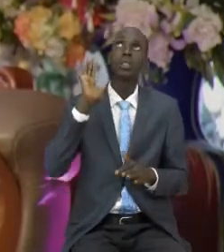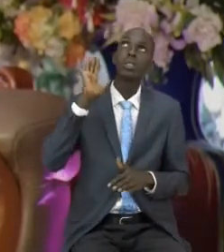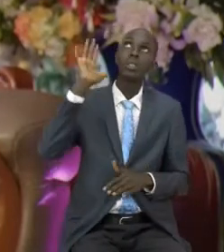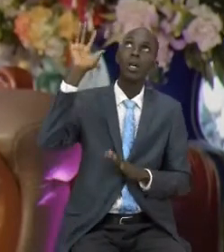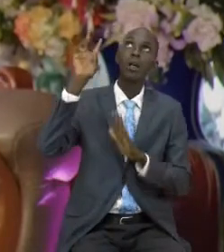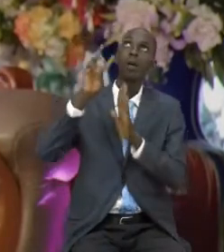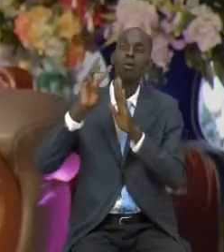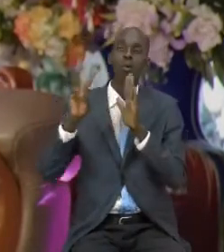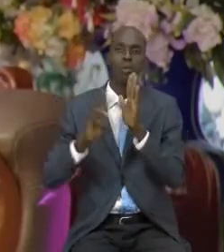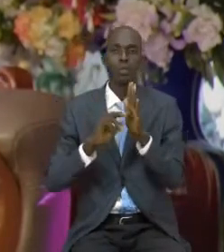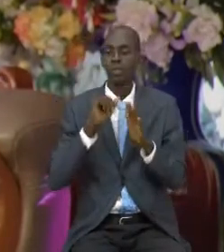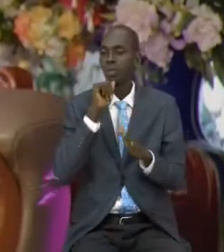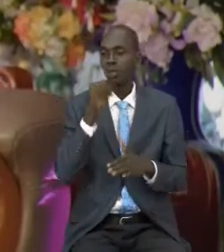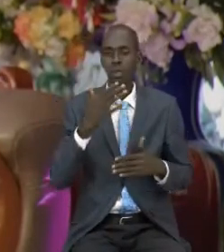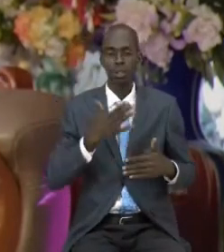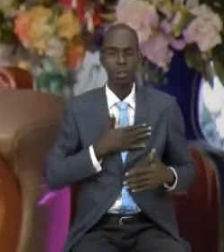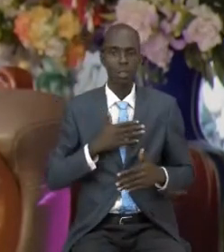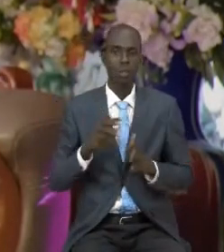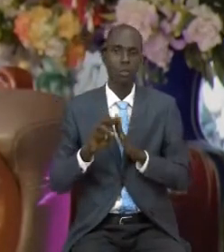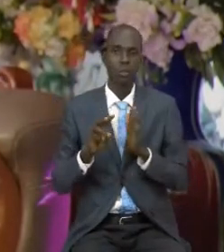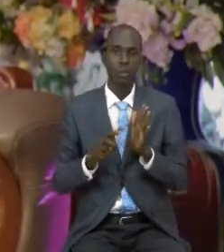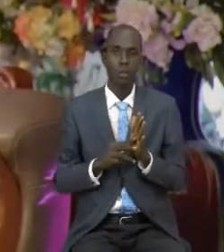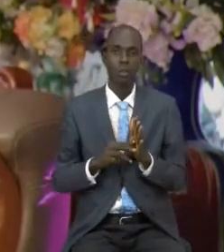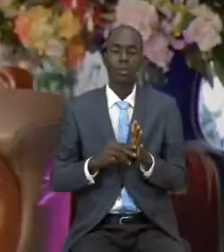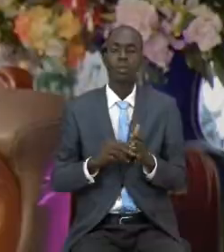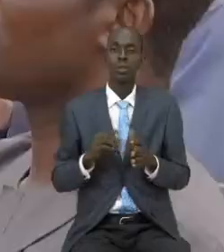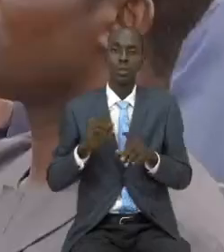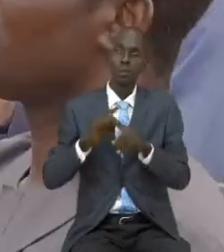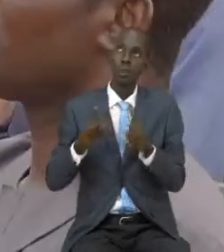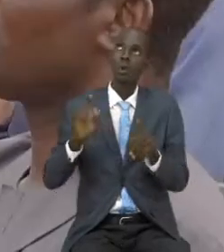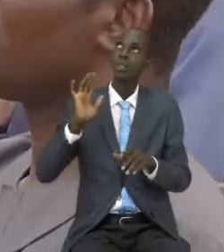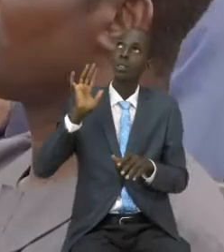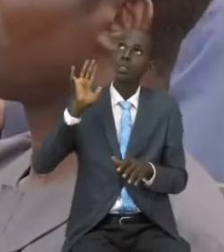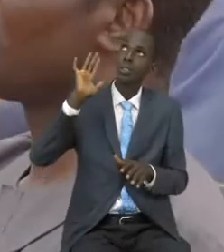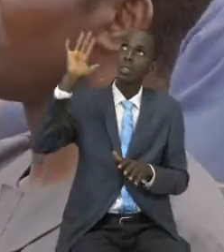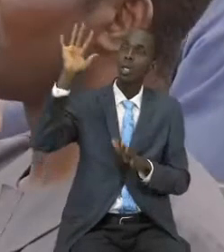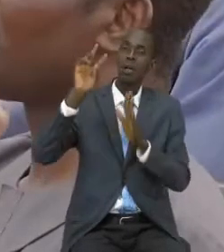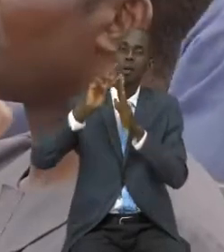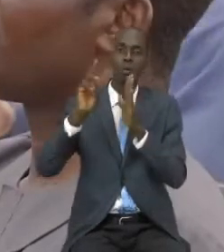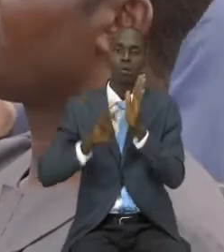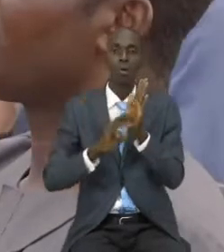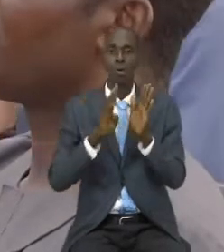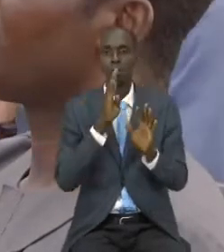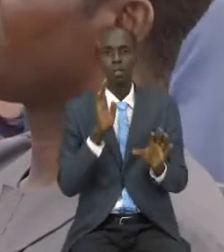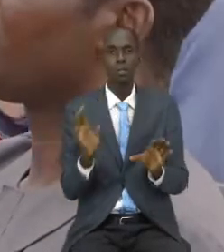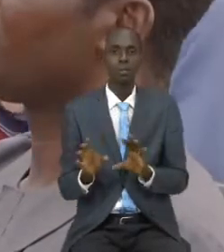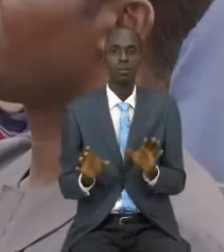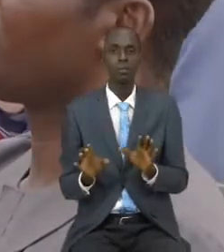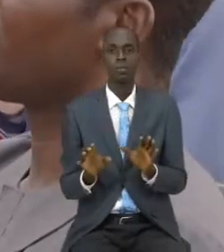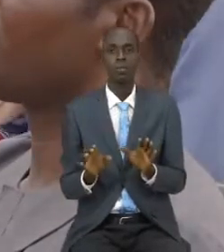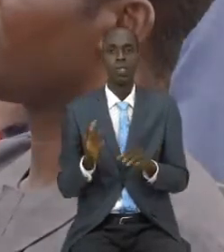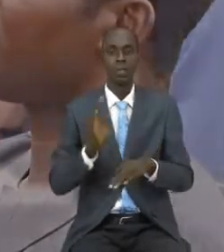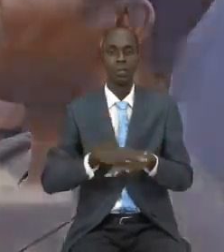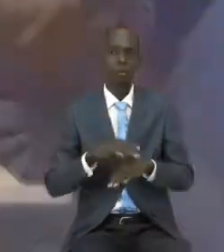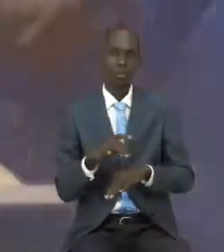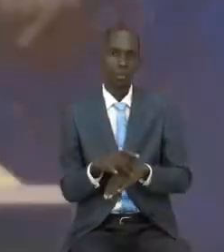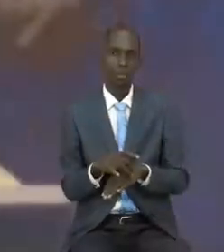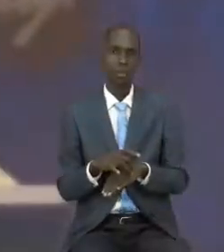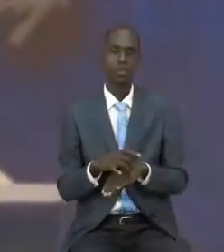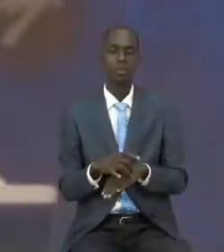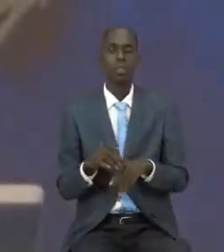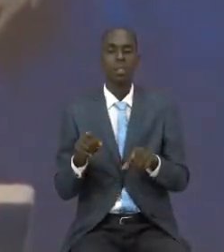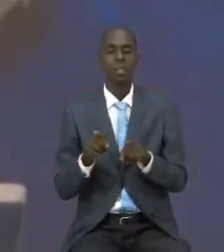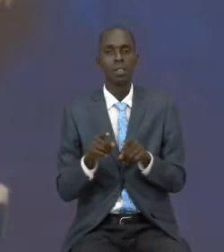our will, their will, thy will be done on earth as it